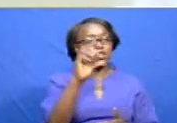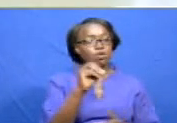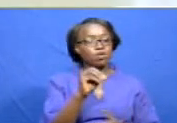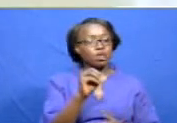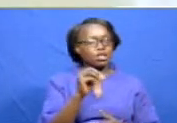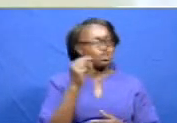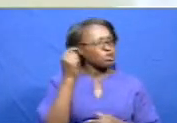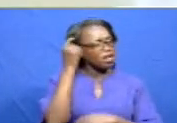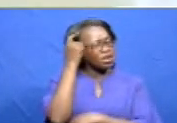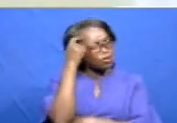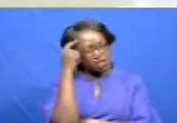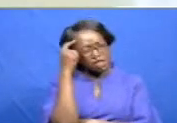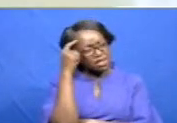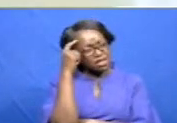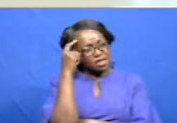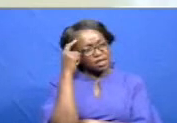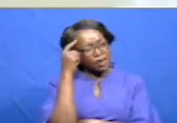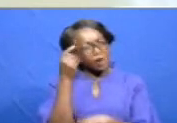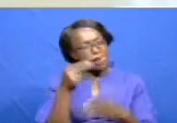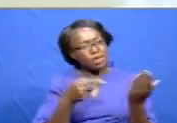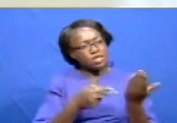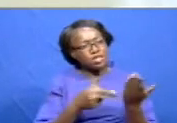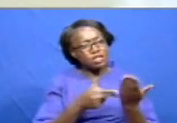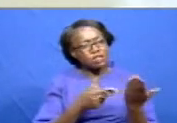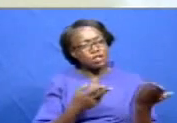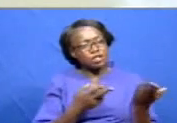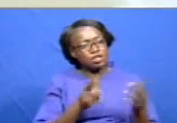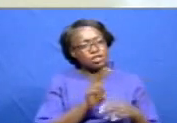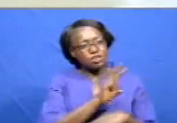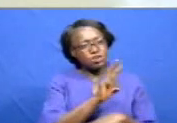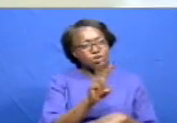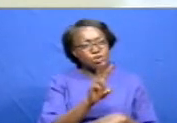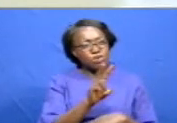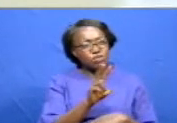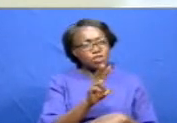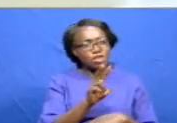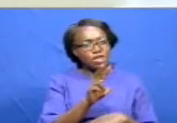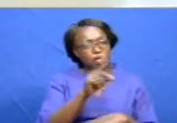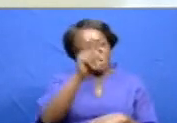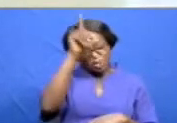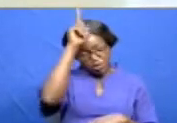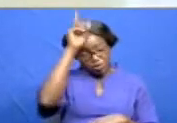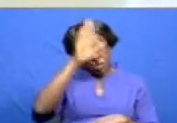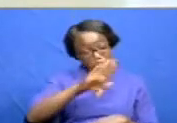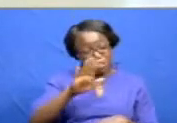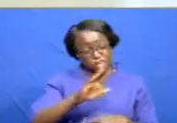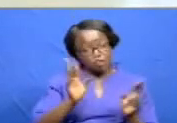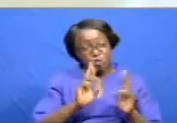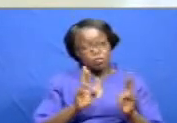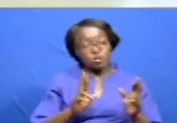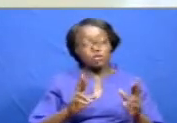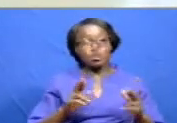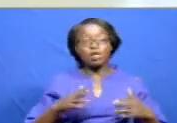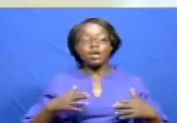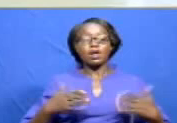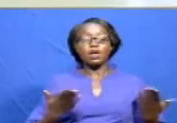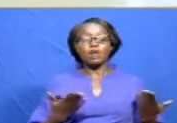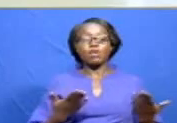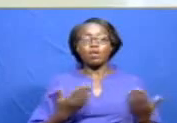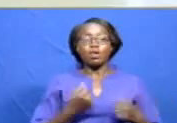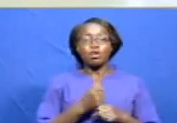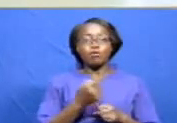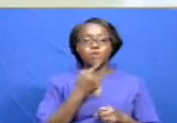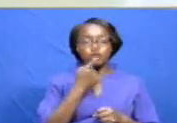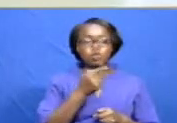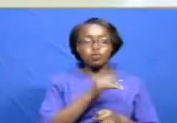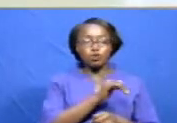wondering, is the technology ready for the rural area? What is the preparation in terms of making sure that even